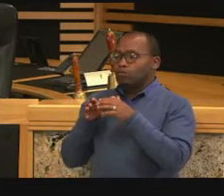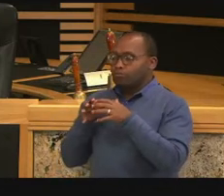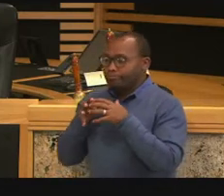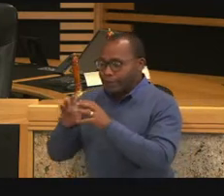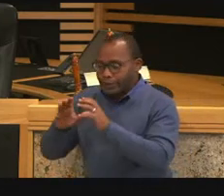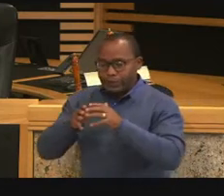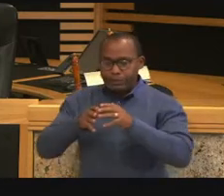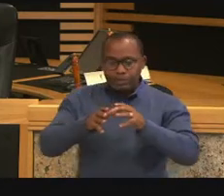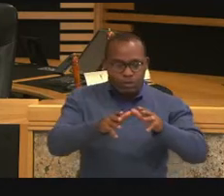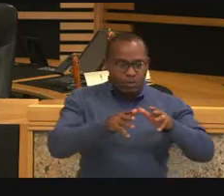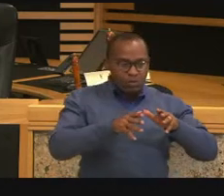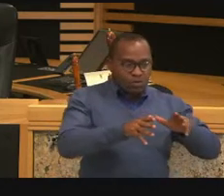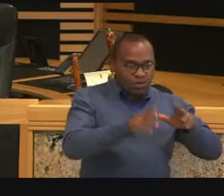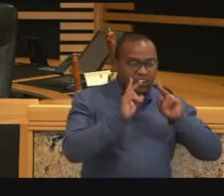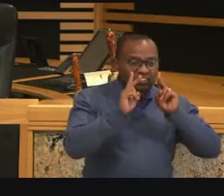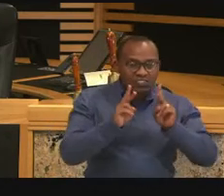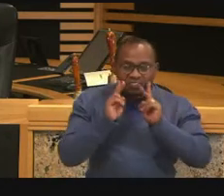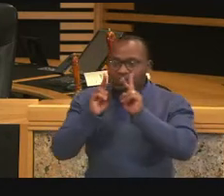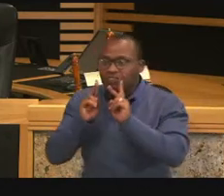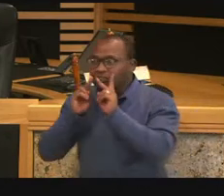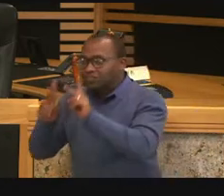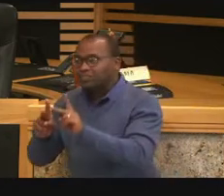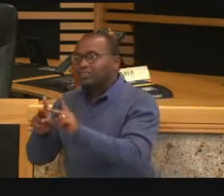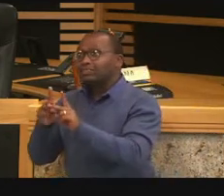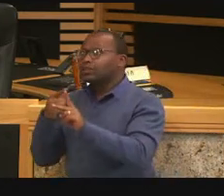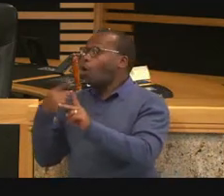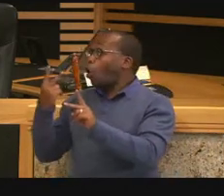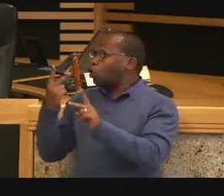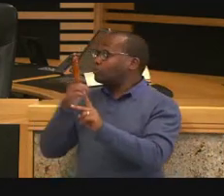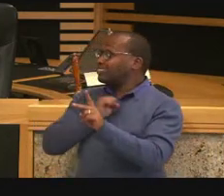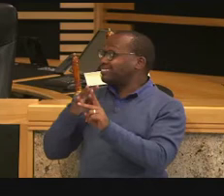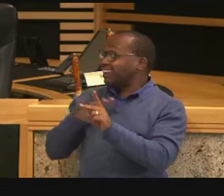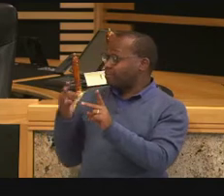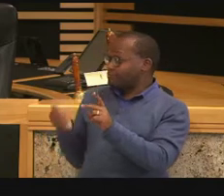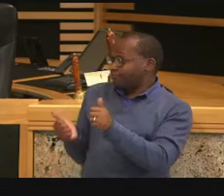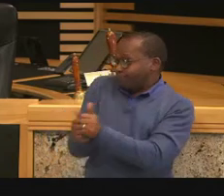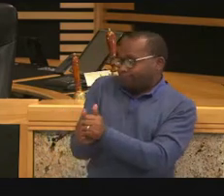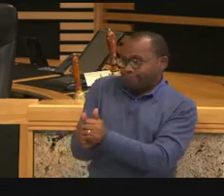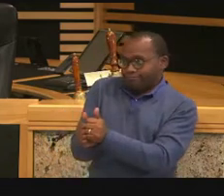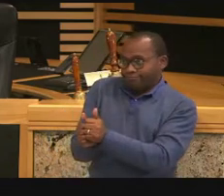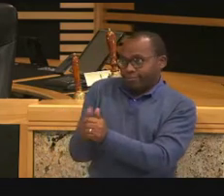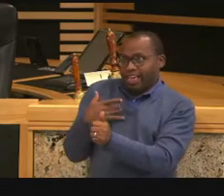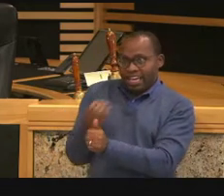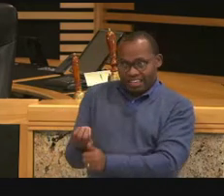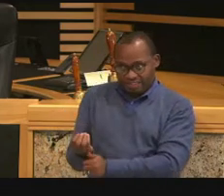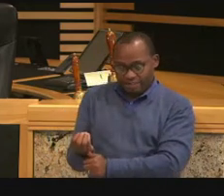by officials from the department, we had requested that